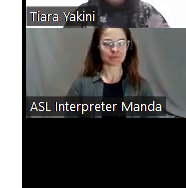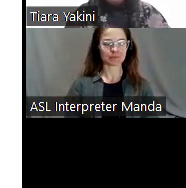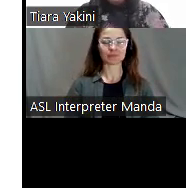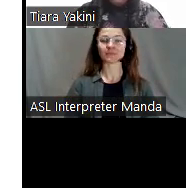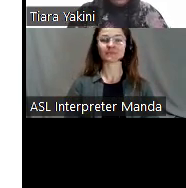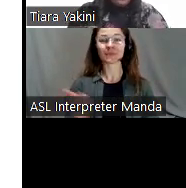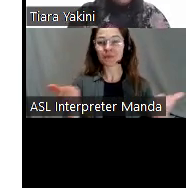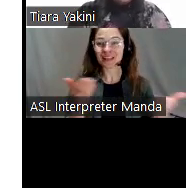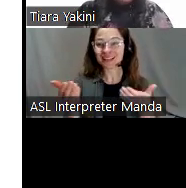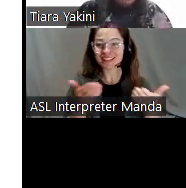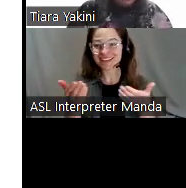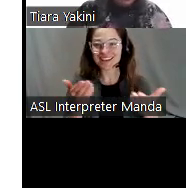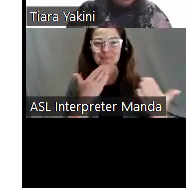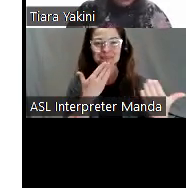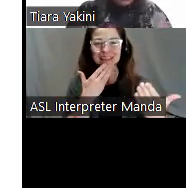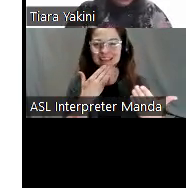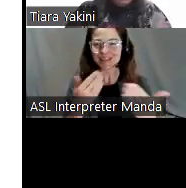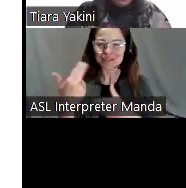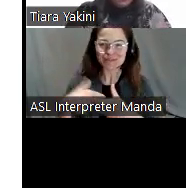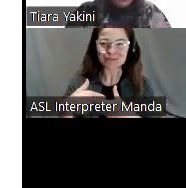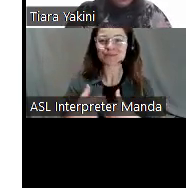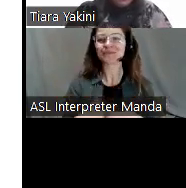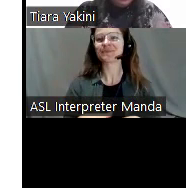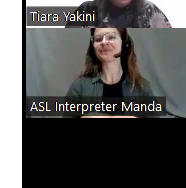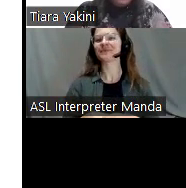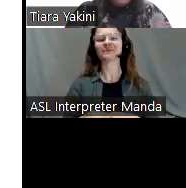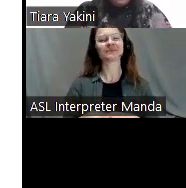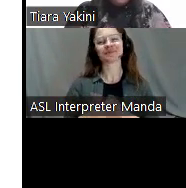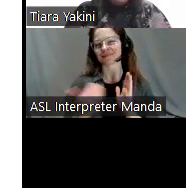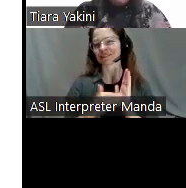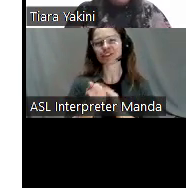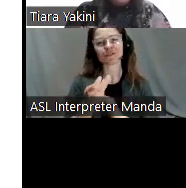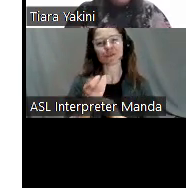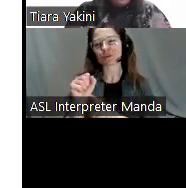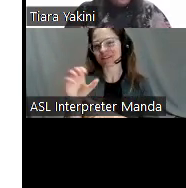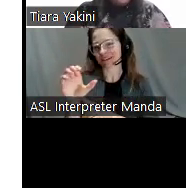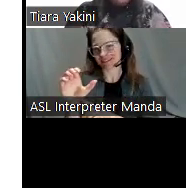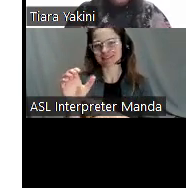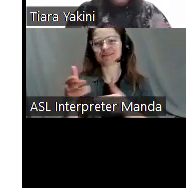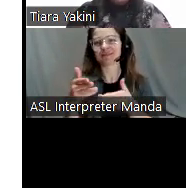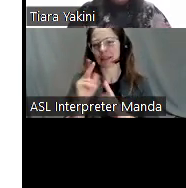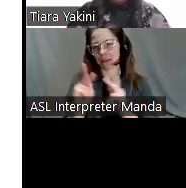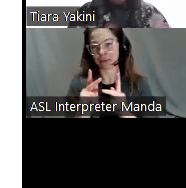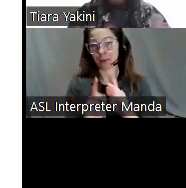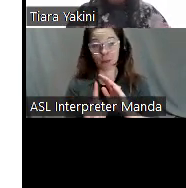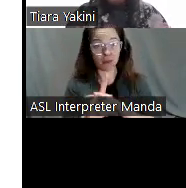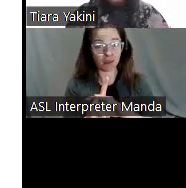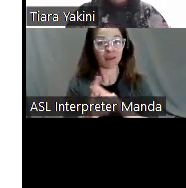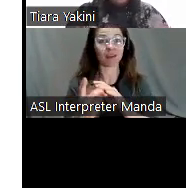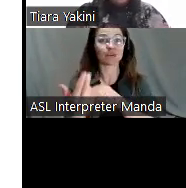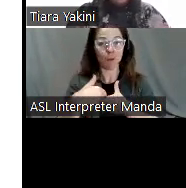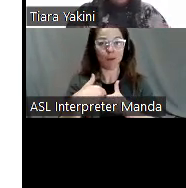Welcome. Thank you all for joining us. We're just going to give it just a few seconds for people to join us before we get started.